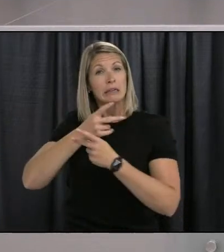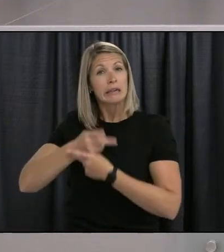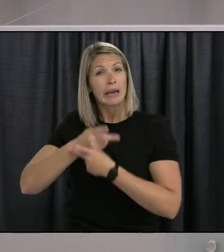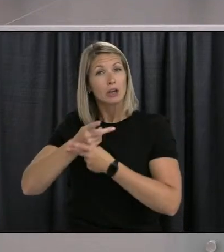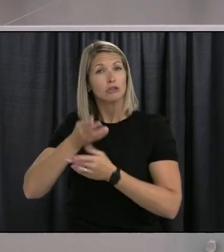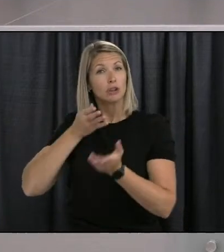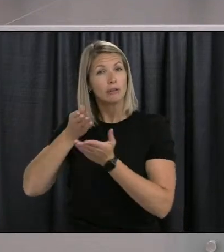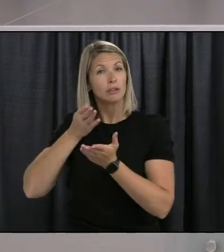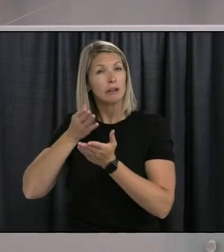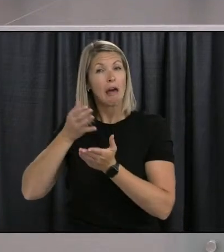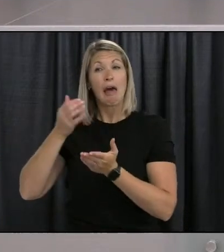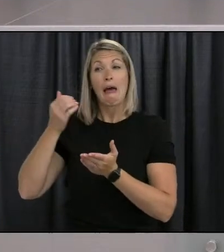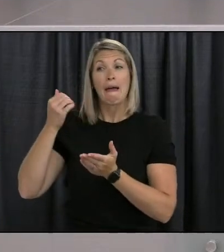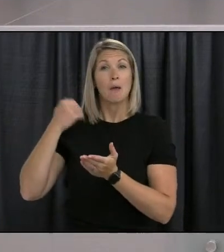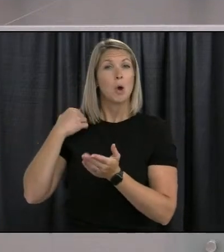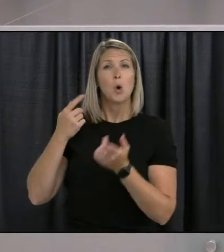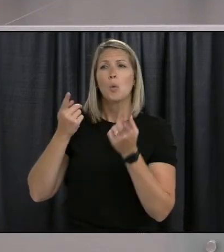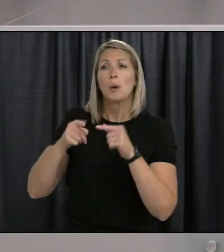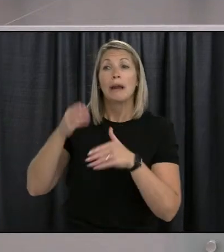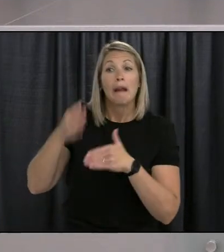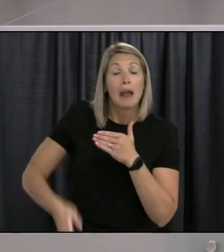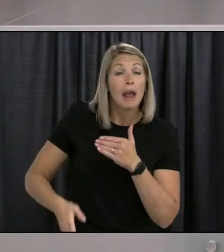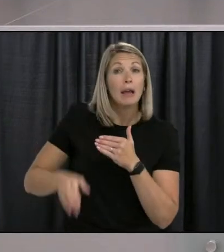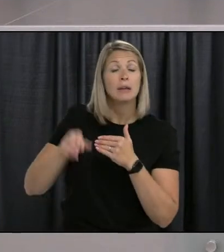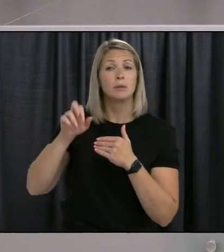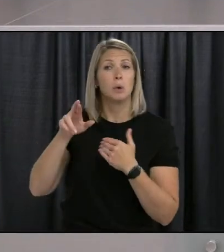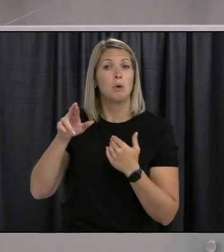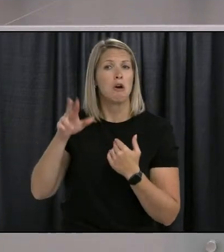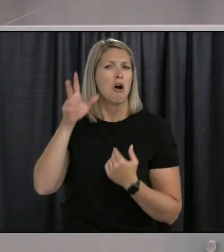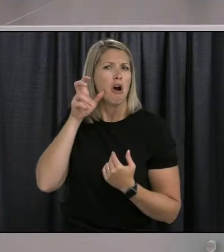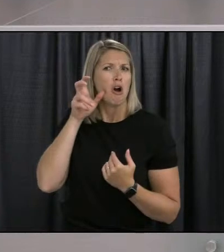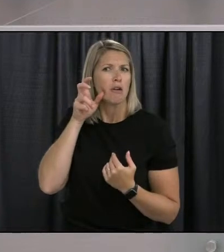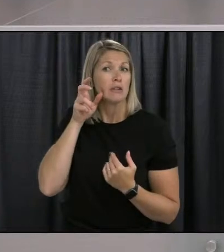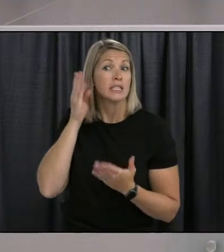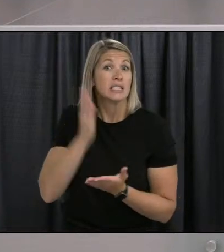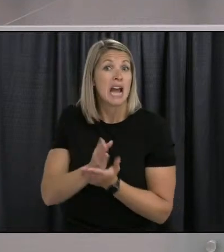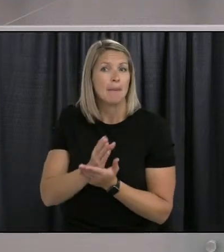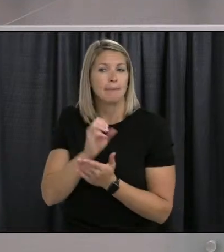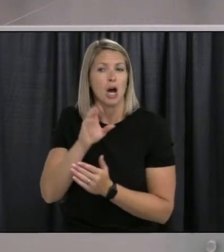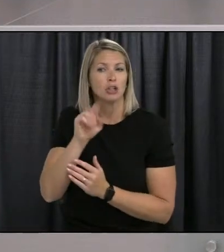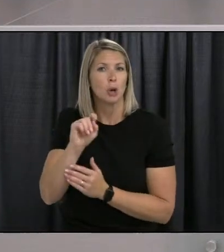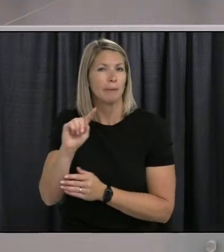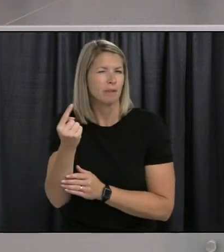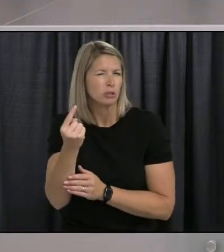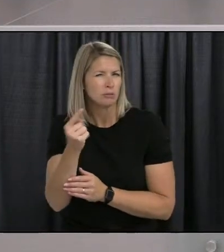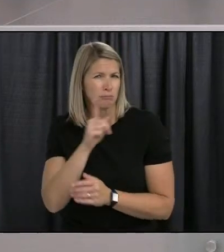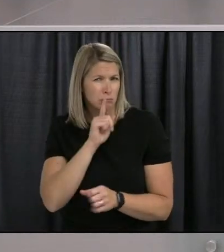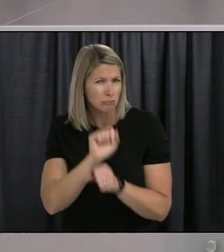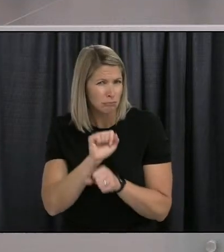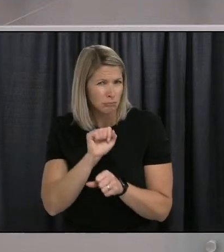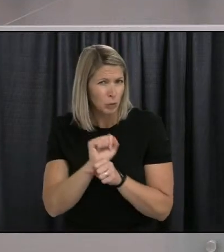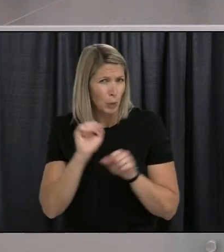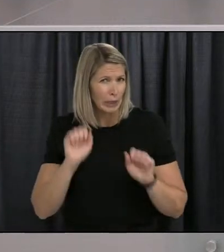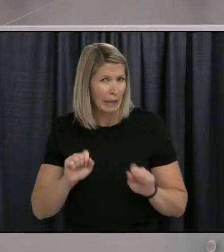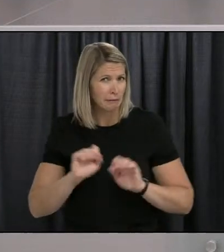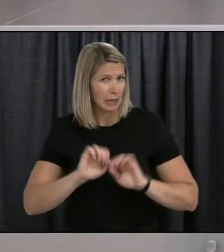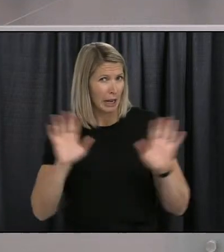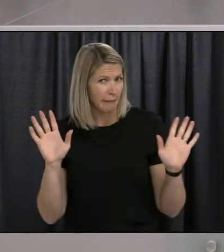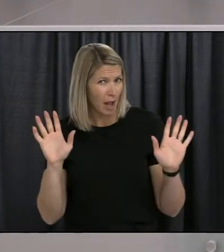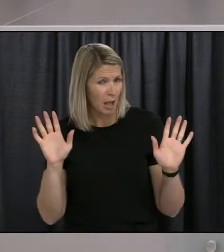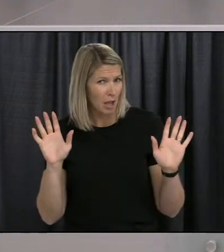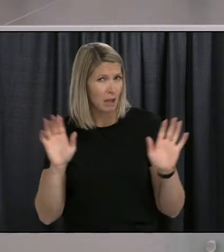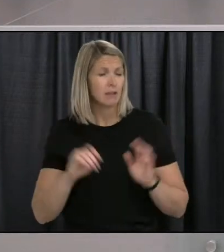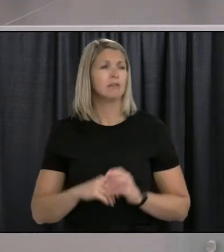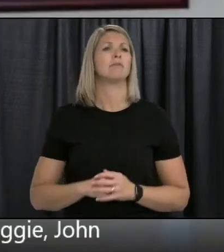And what is the status of it now? We're hearing, I've heard October 1st, but I'm not sure about that. I'm just looking for some clarification on virtual